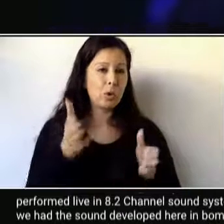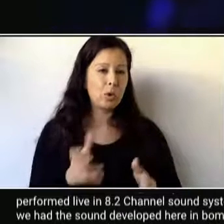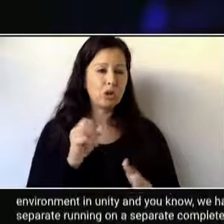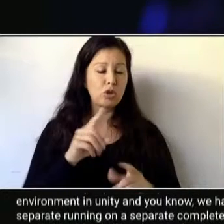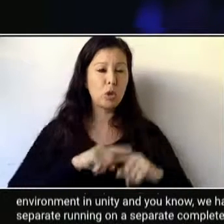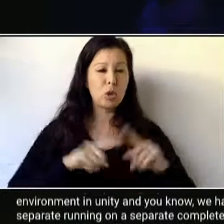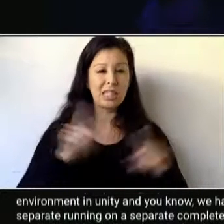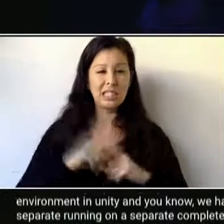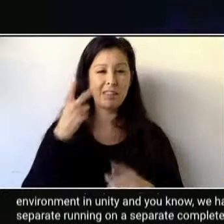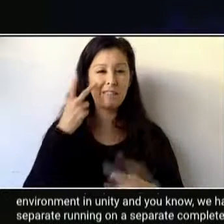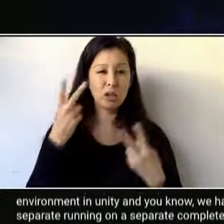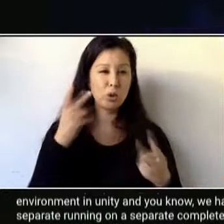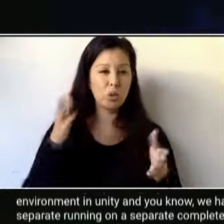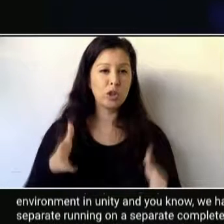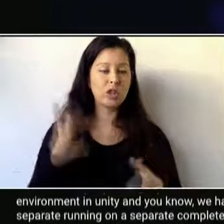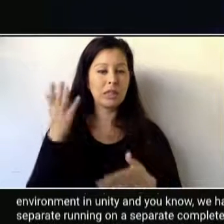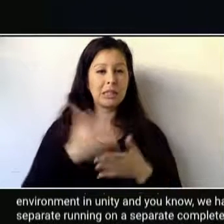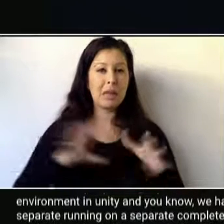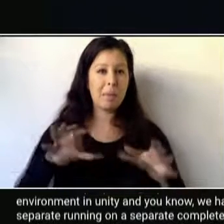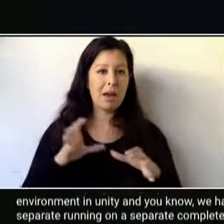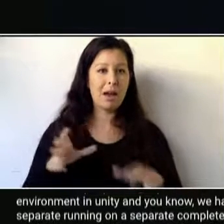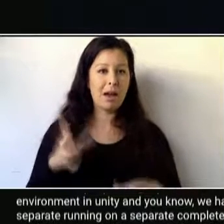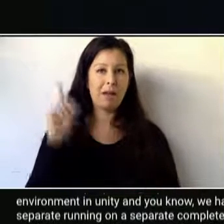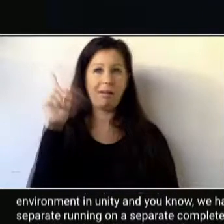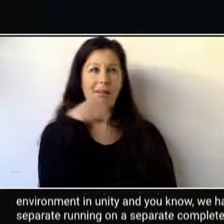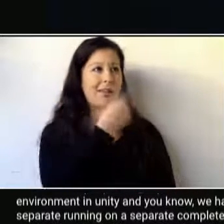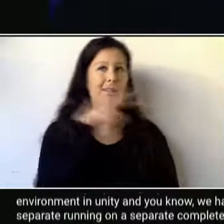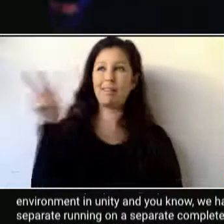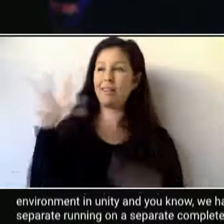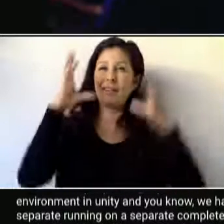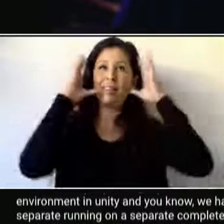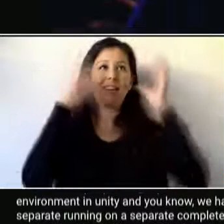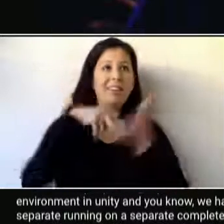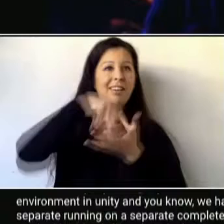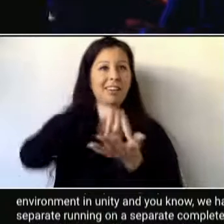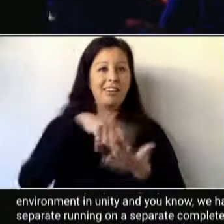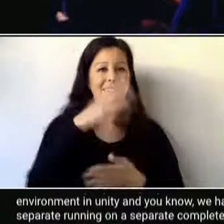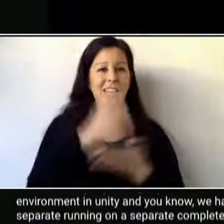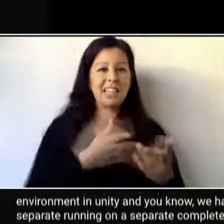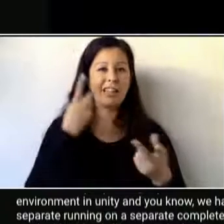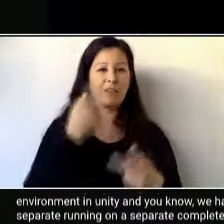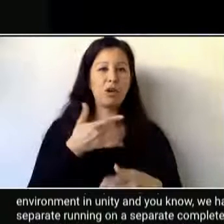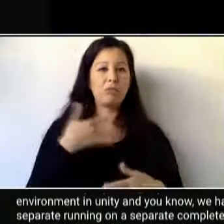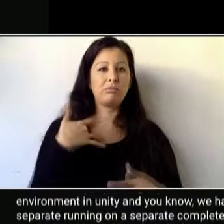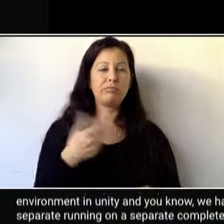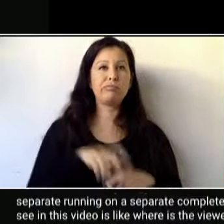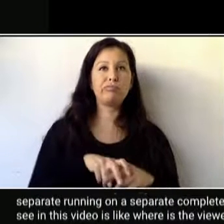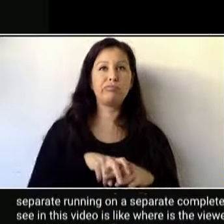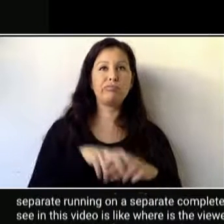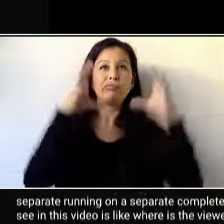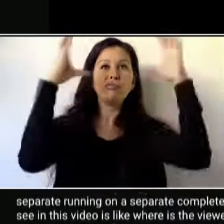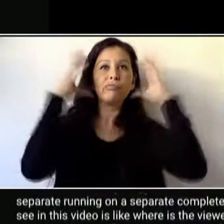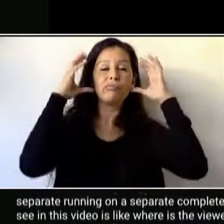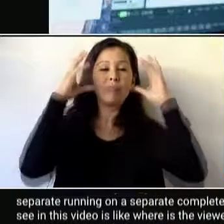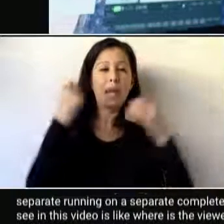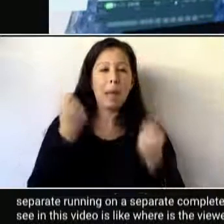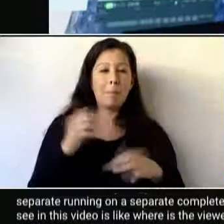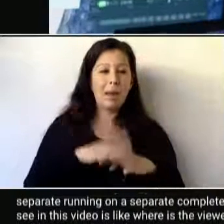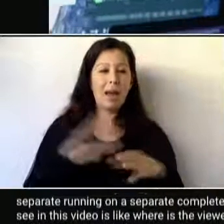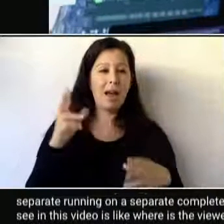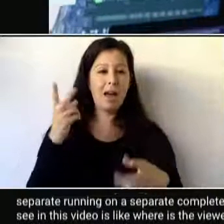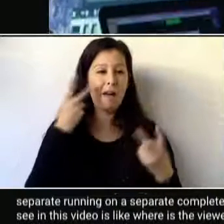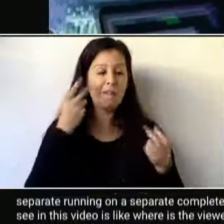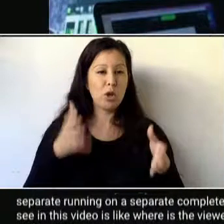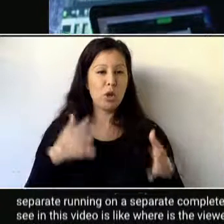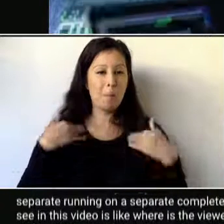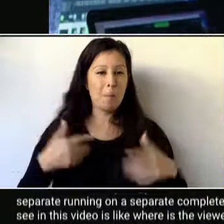viewers, some viewers were very active, spun around a lot and like stood up and stuff like that. And some viewers were very still. And based on the viewer's body language,